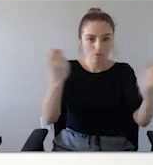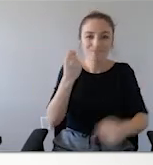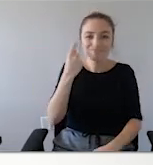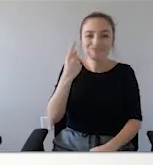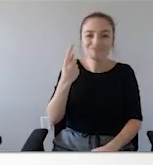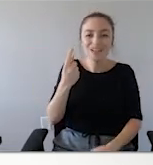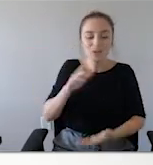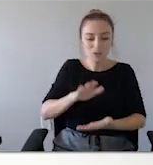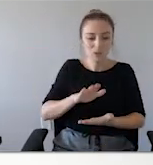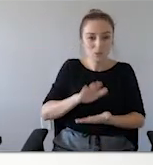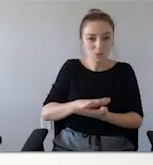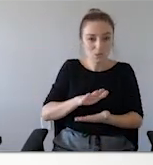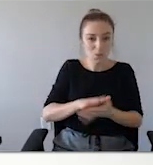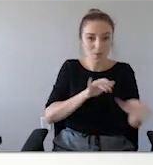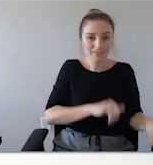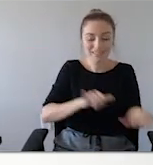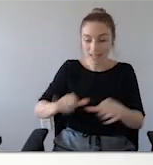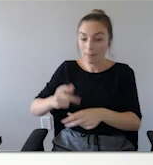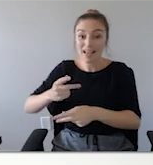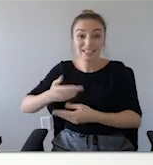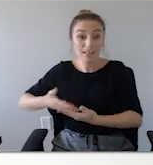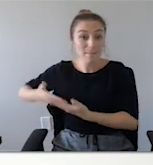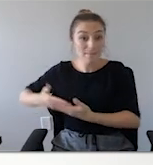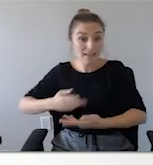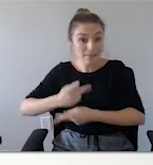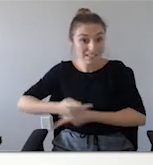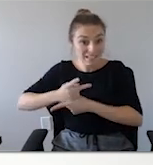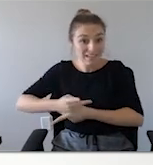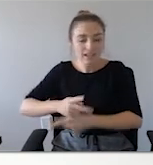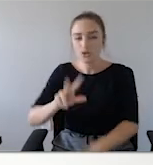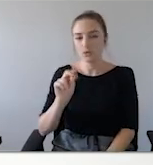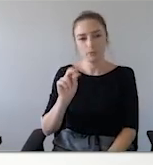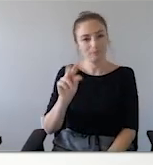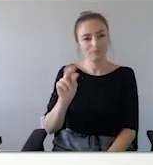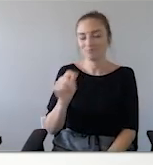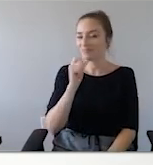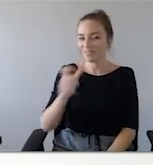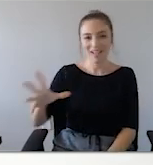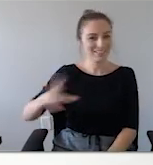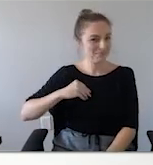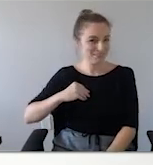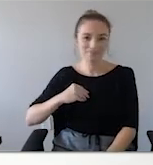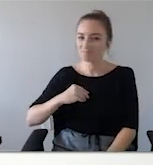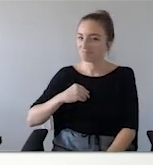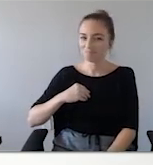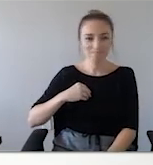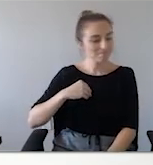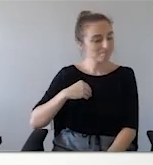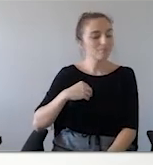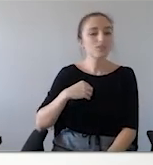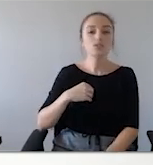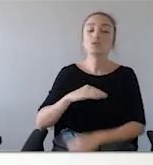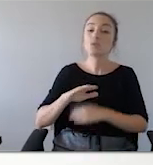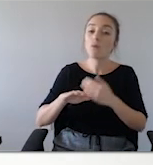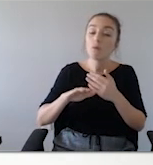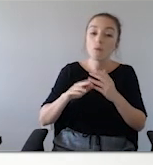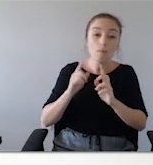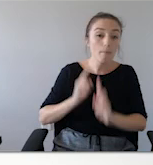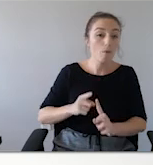accepted as babysitting. So be looking at your goals in your IEP. Where is it taking your